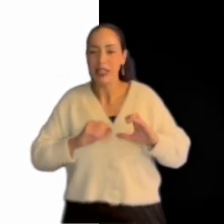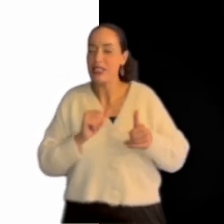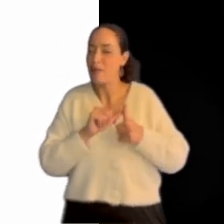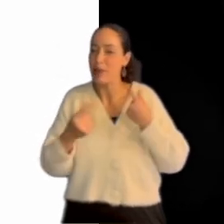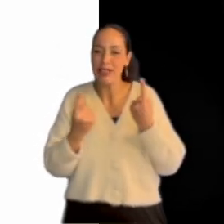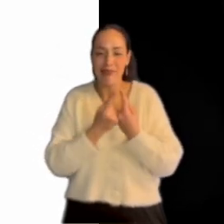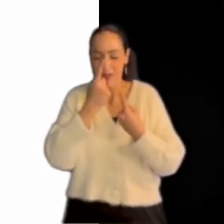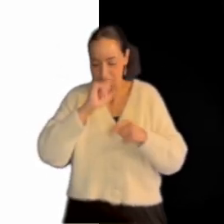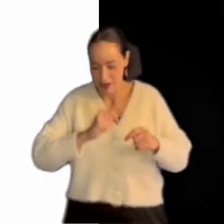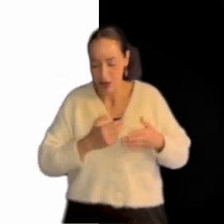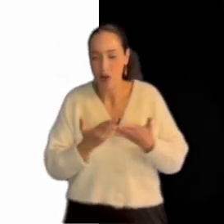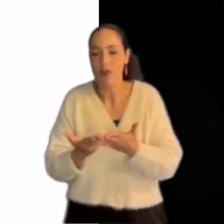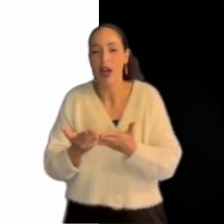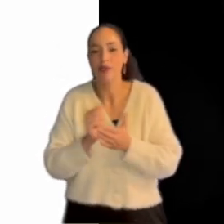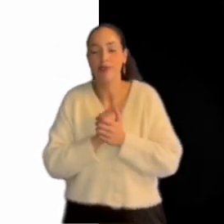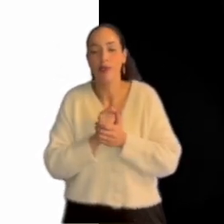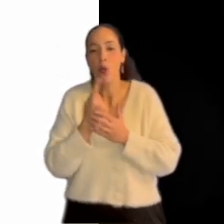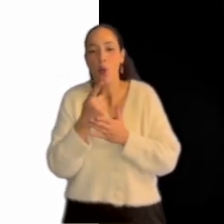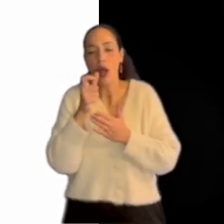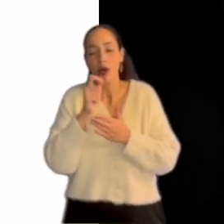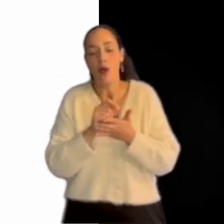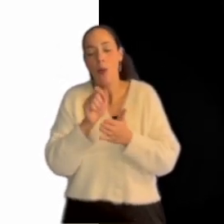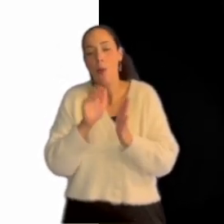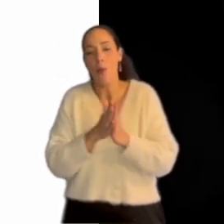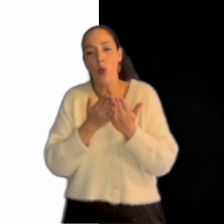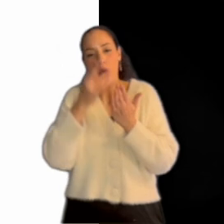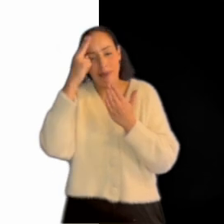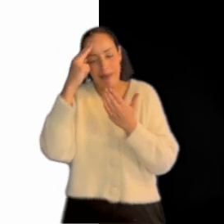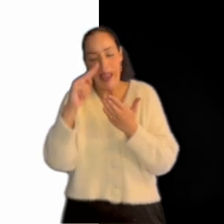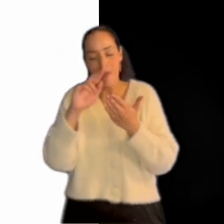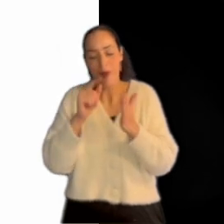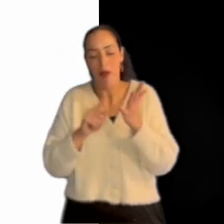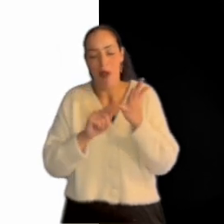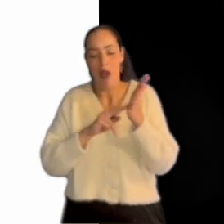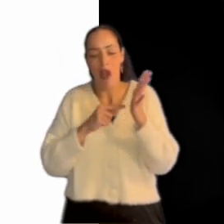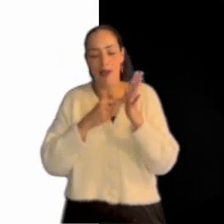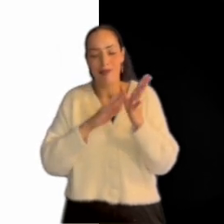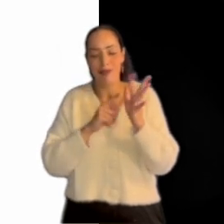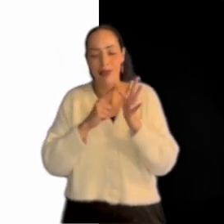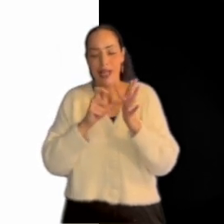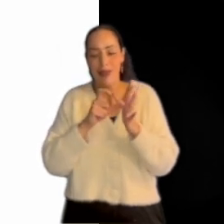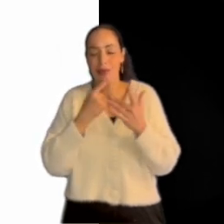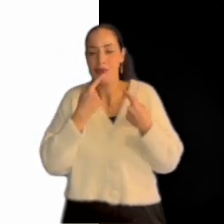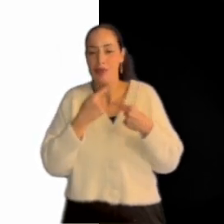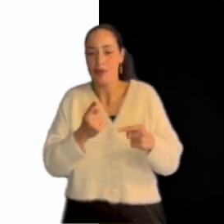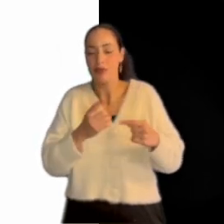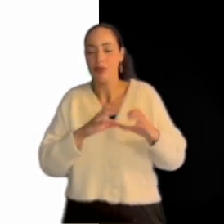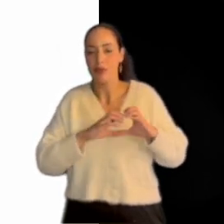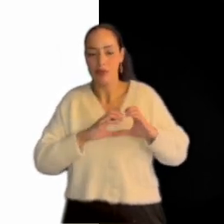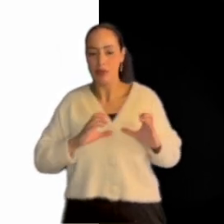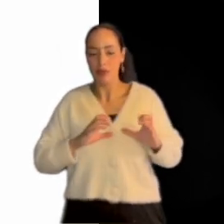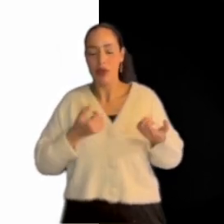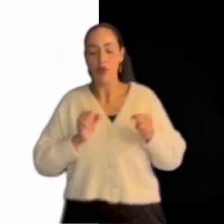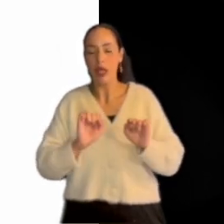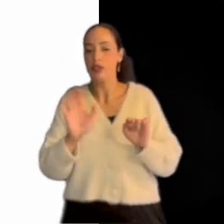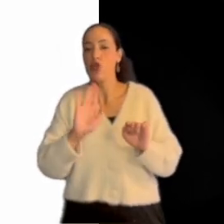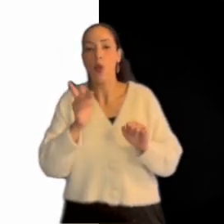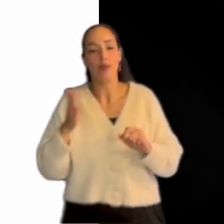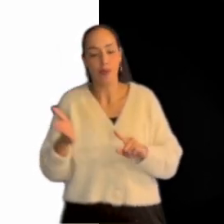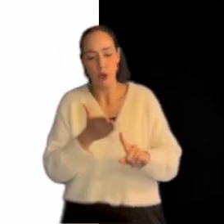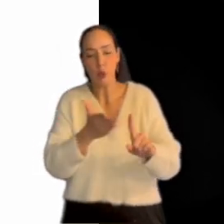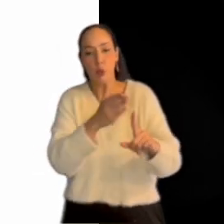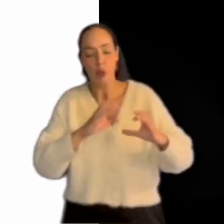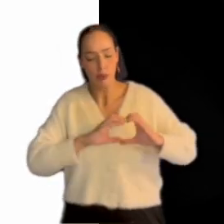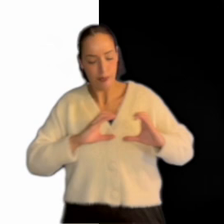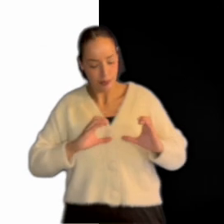Doyle writes, "Heartbreak is not something to be avoided, it's something to pursue. Heartbreak is one of the greatest clues of our lives." She goes